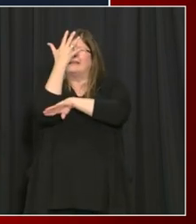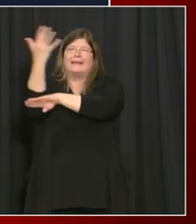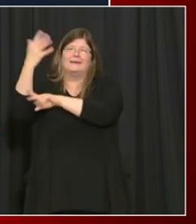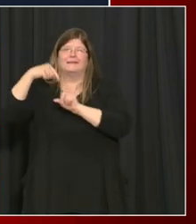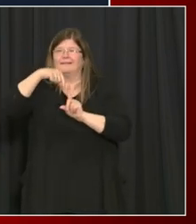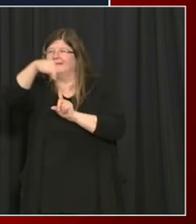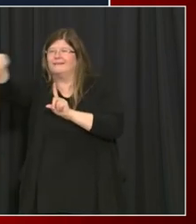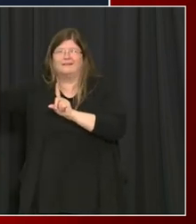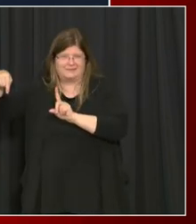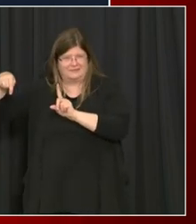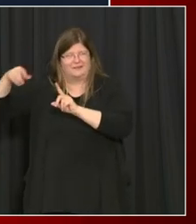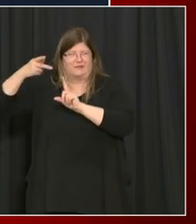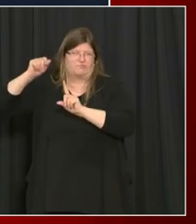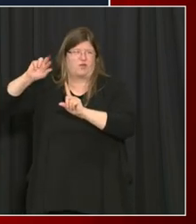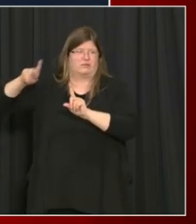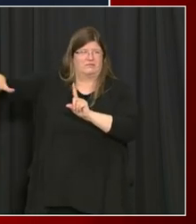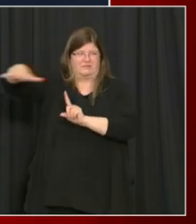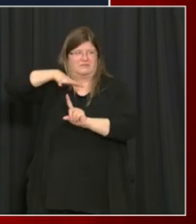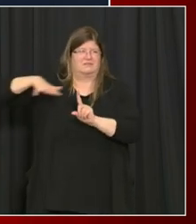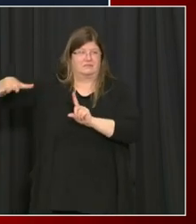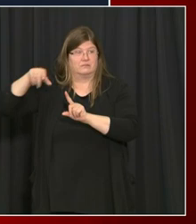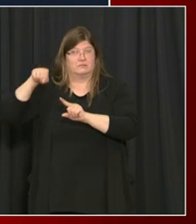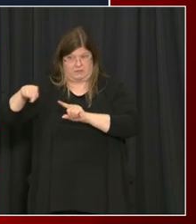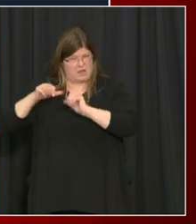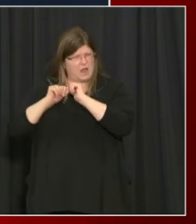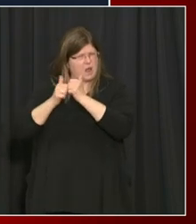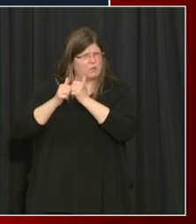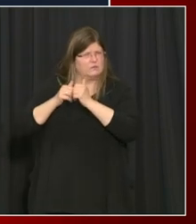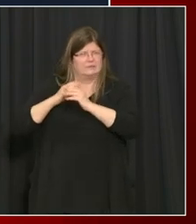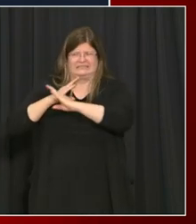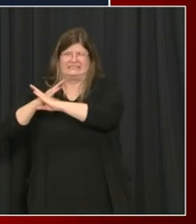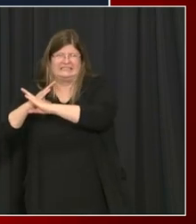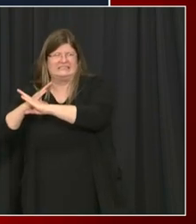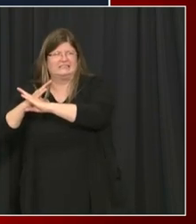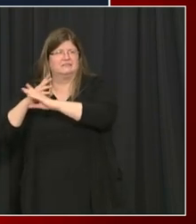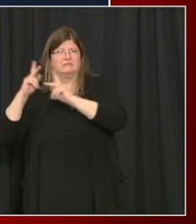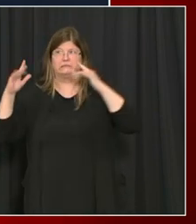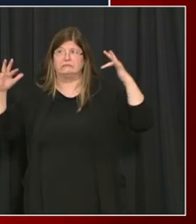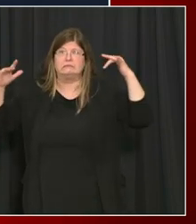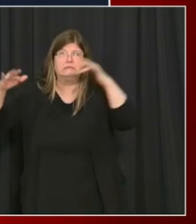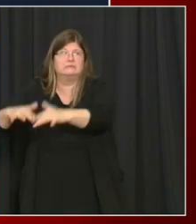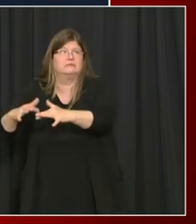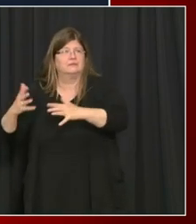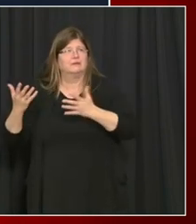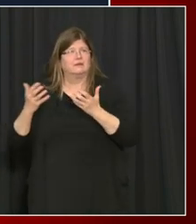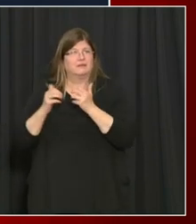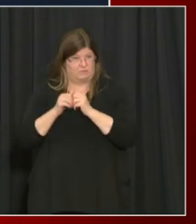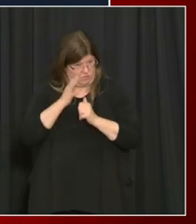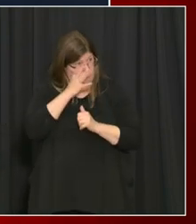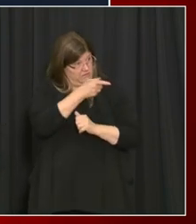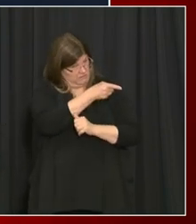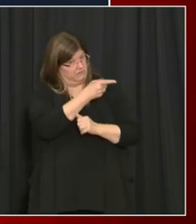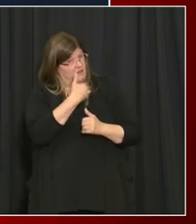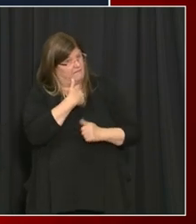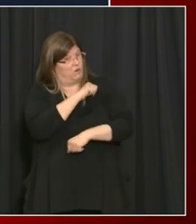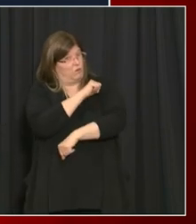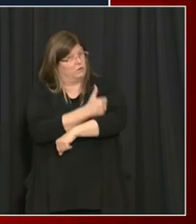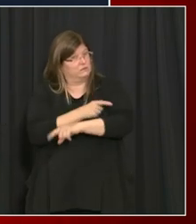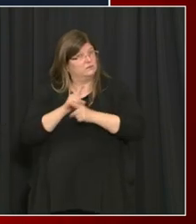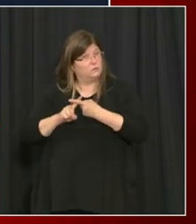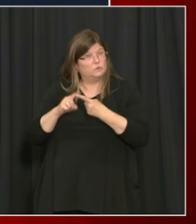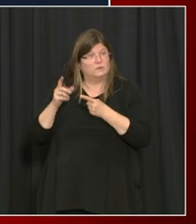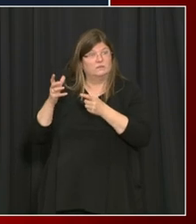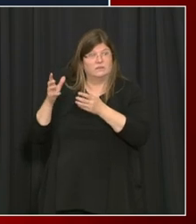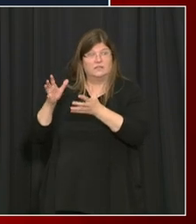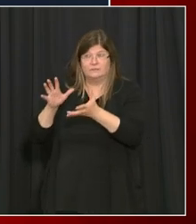Metro, and do everything you can to discourage people from coming in, given that come July 4th, if we're still in phase